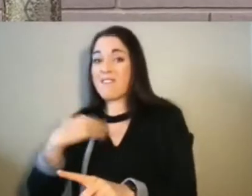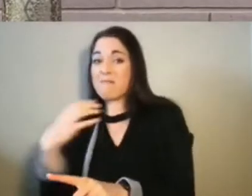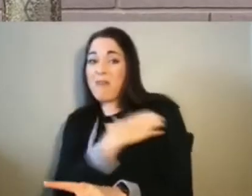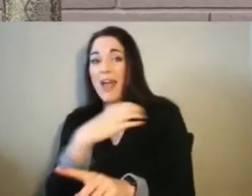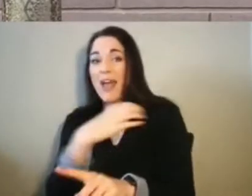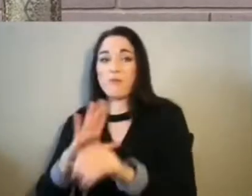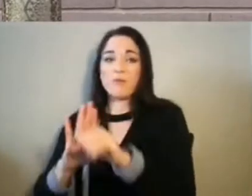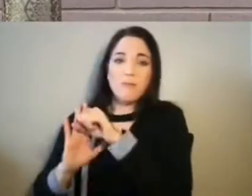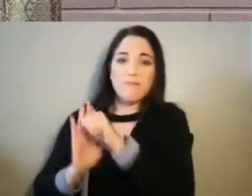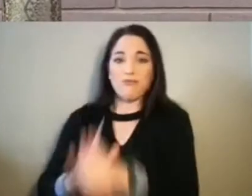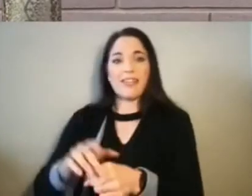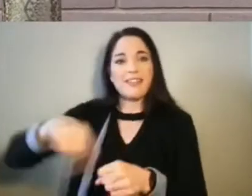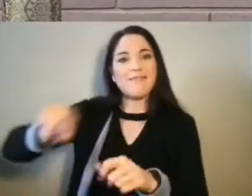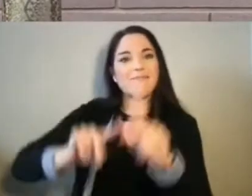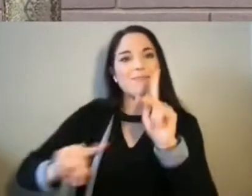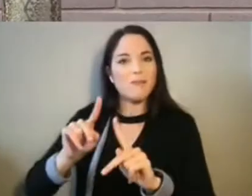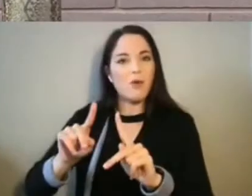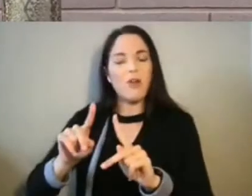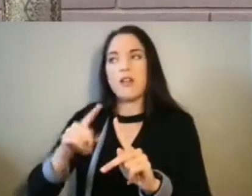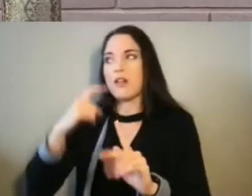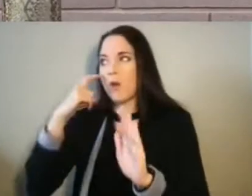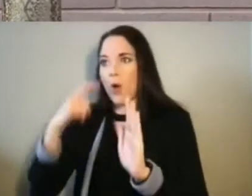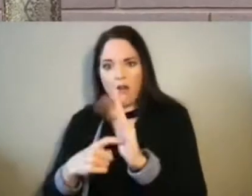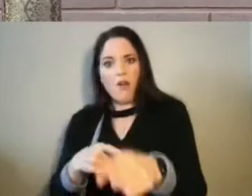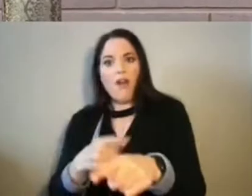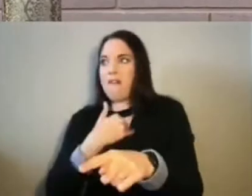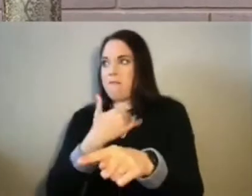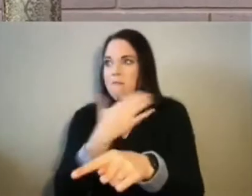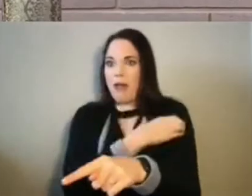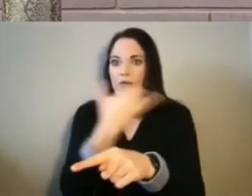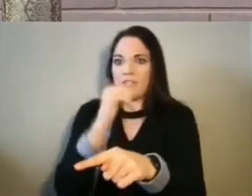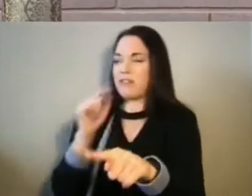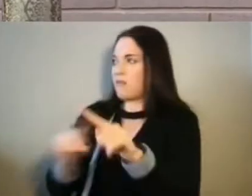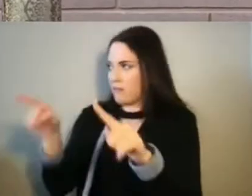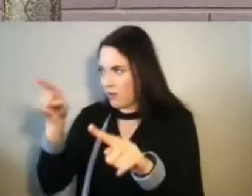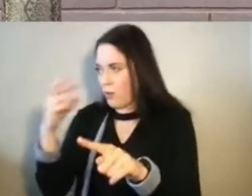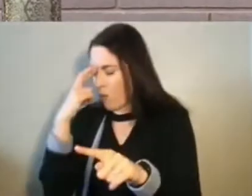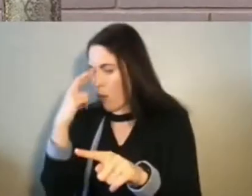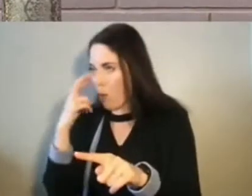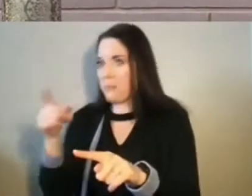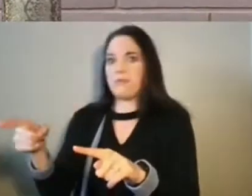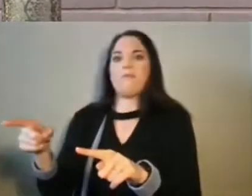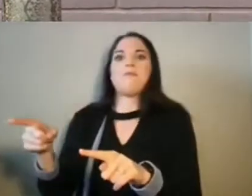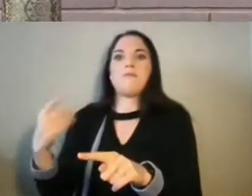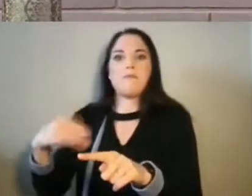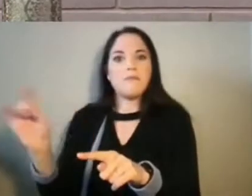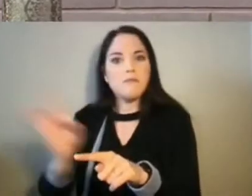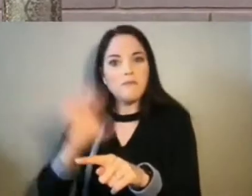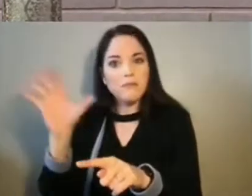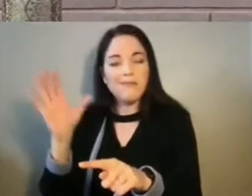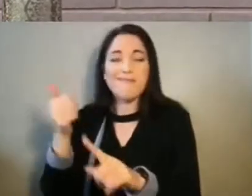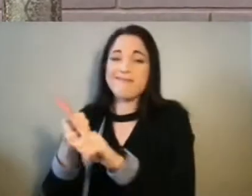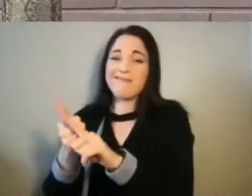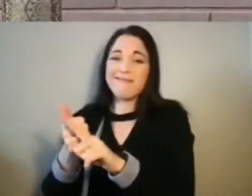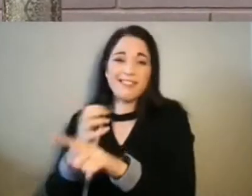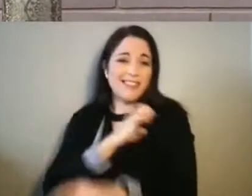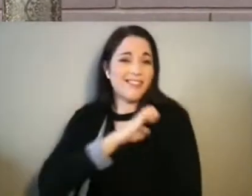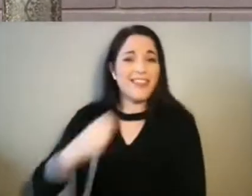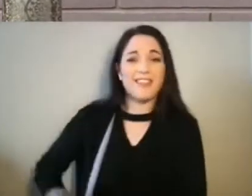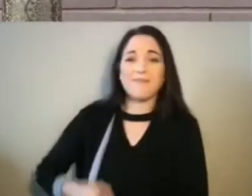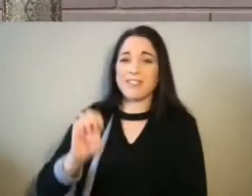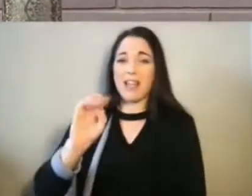And violence was actually at the very core of the Roman Empire. Even its entertainment was about violent power